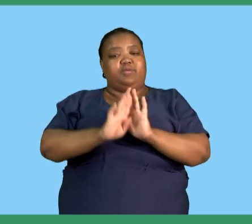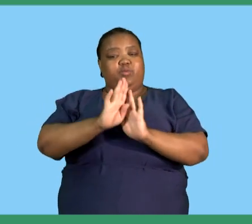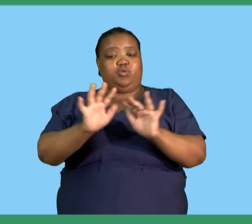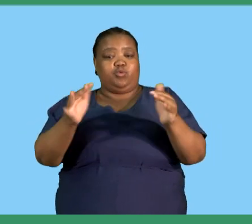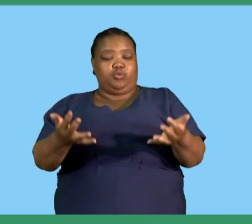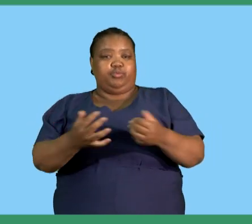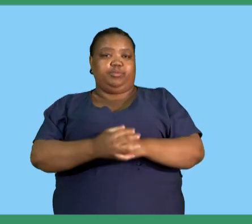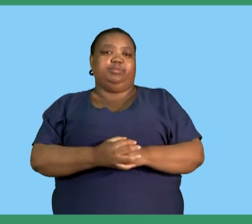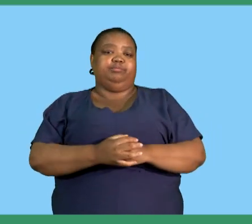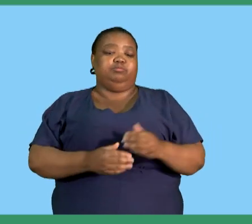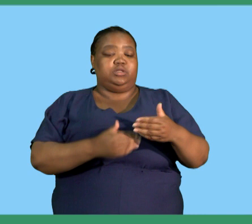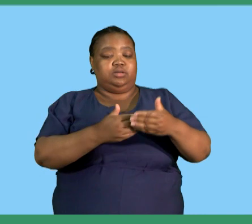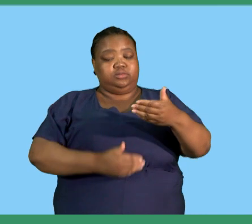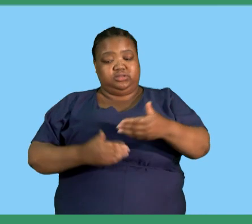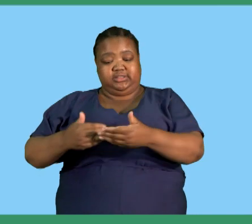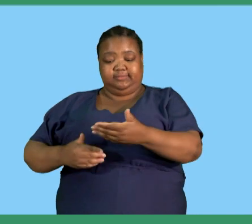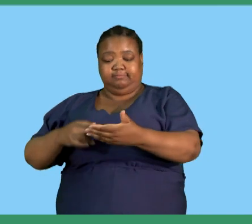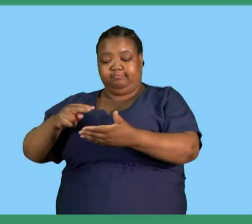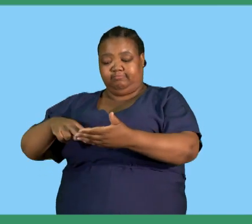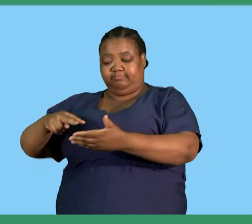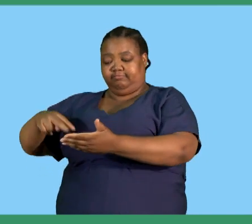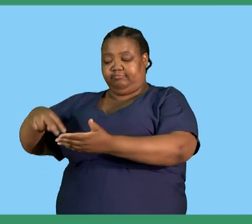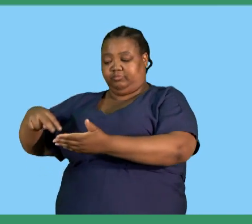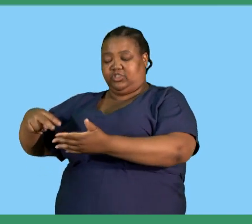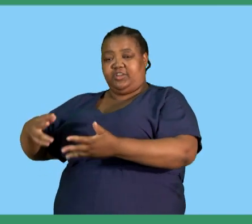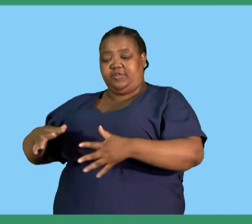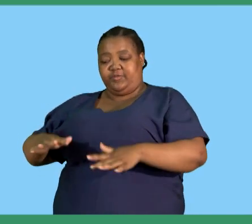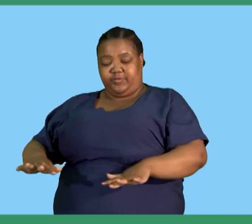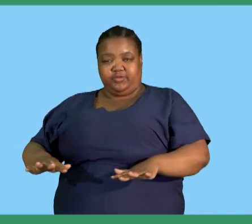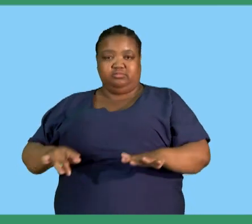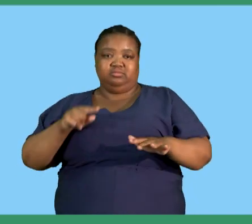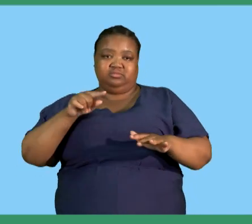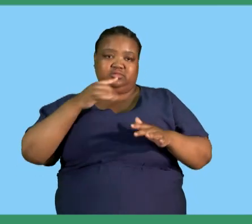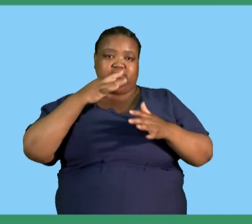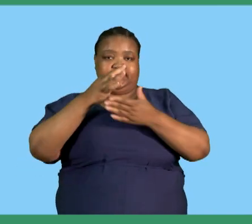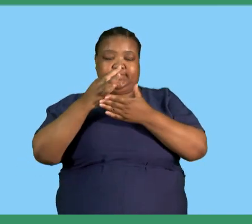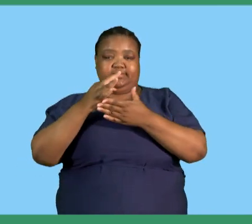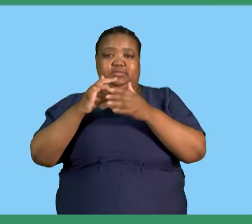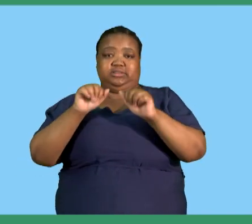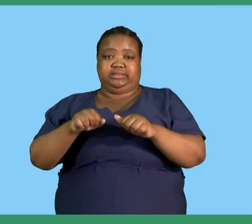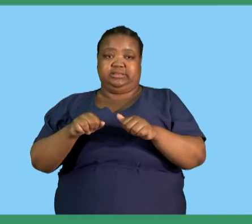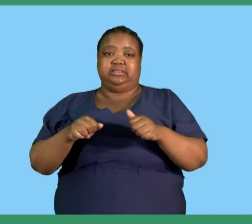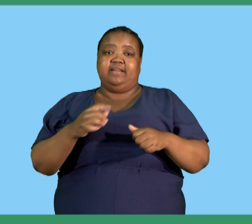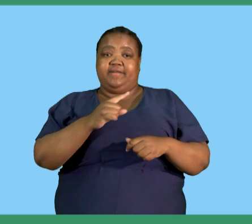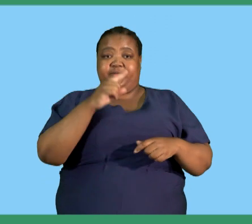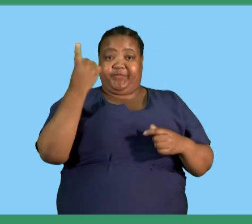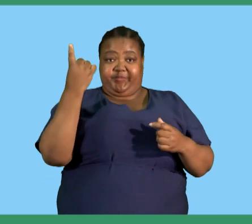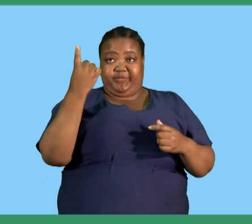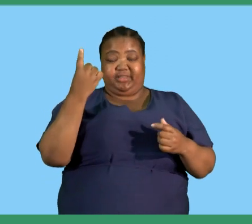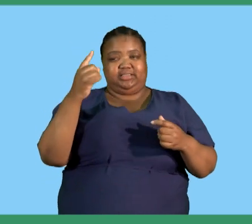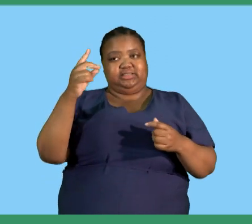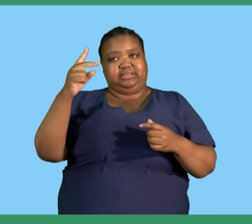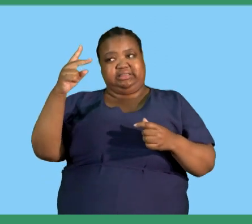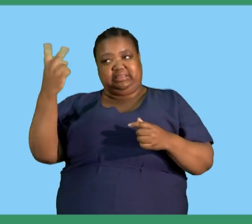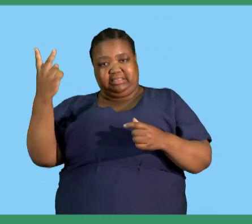have studied the results or documentation. Then we're going to distribute a third questionnaire. Remember, we